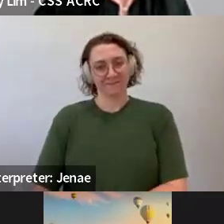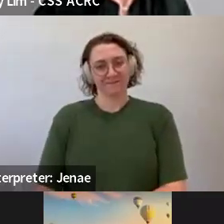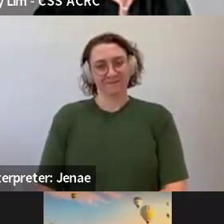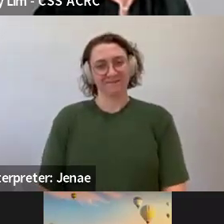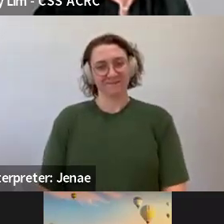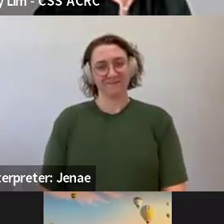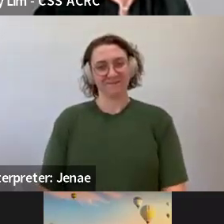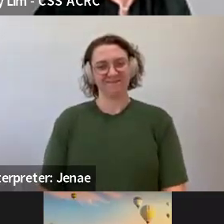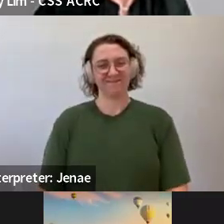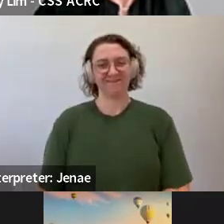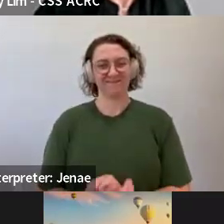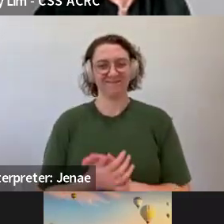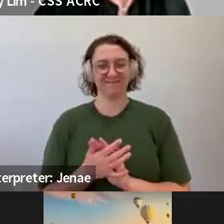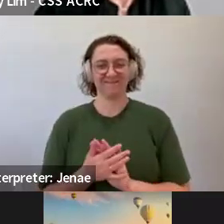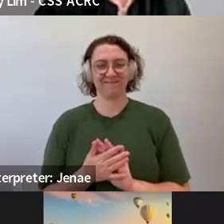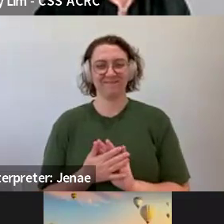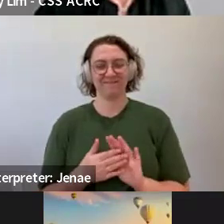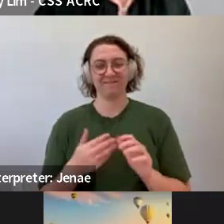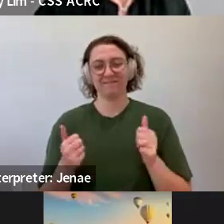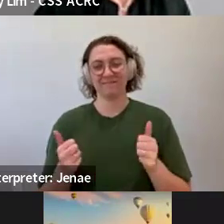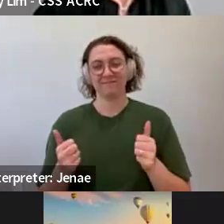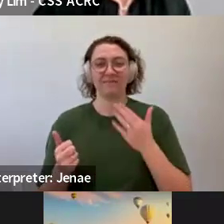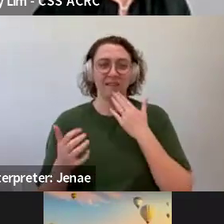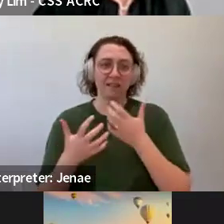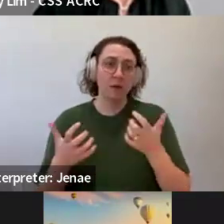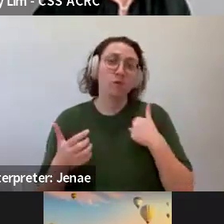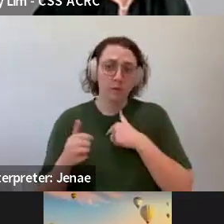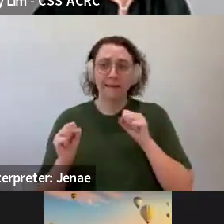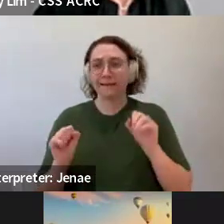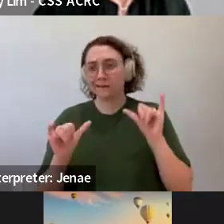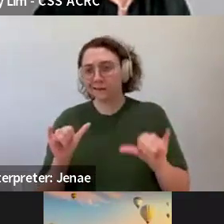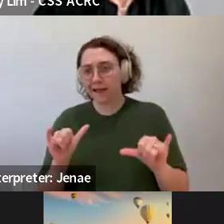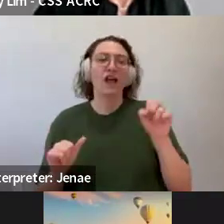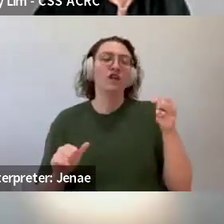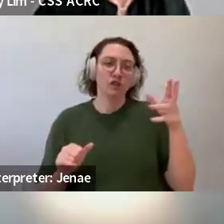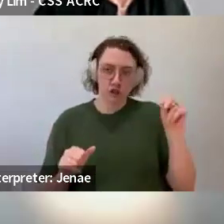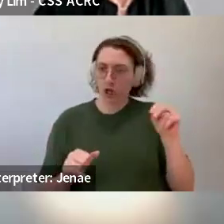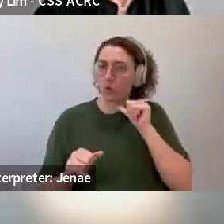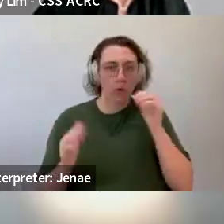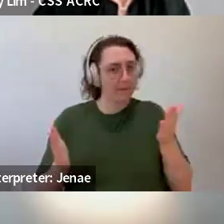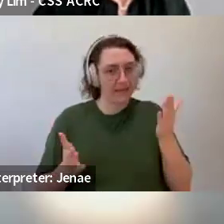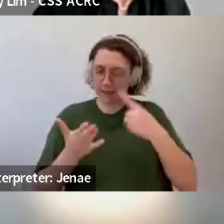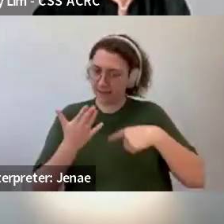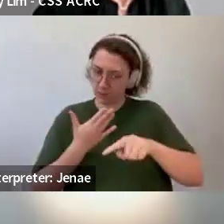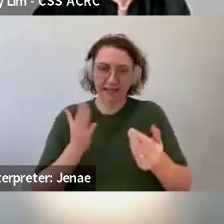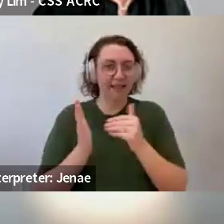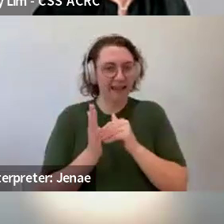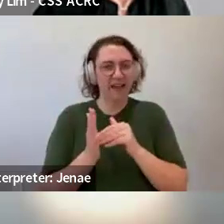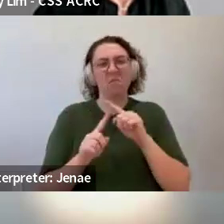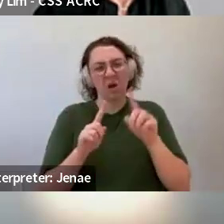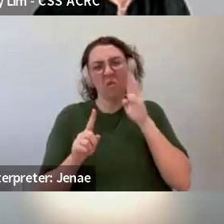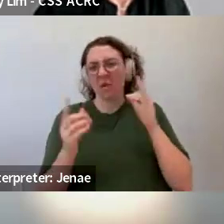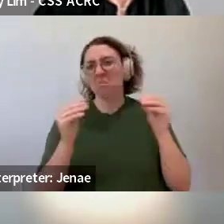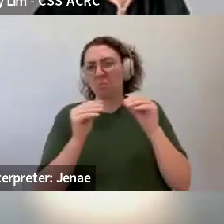Okay. Thank you so much. So we'll hold back. Thank you guys for joining. Like I said, John will be out again next Friday, but we will be sharing some additional updates